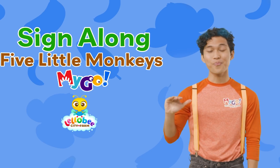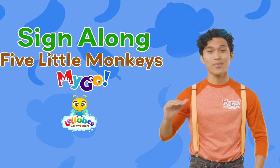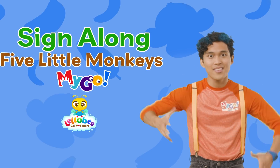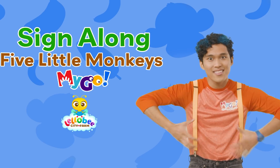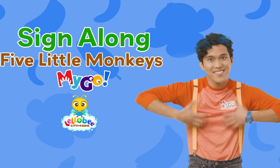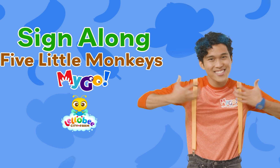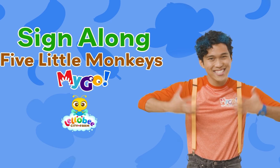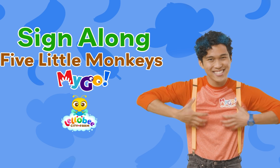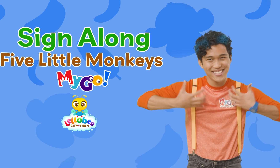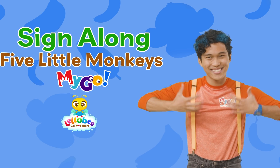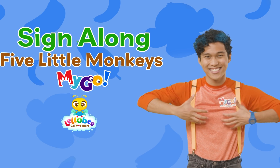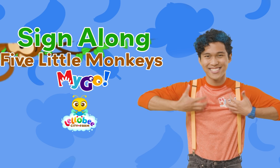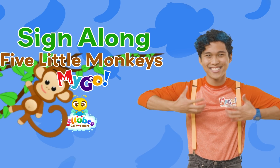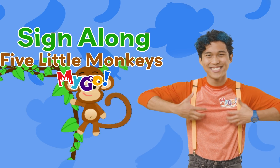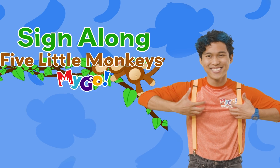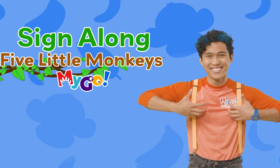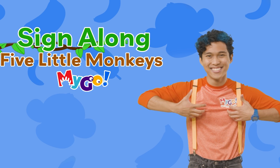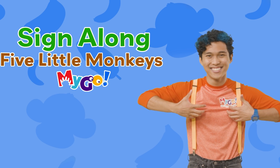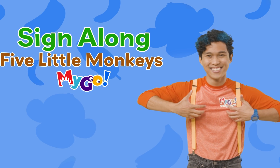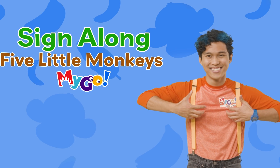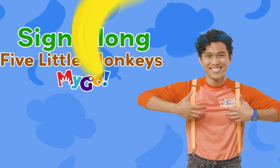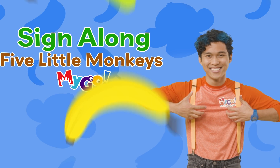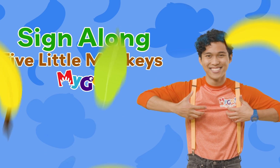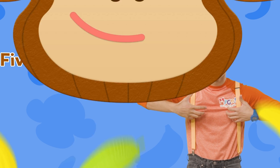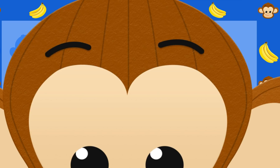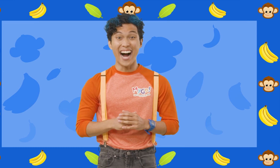Five little monkeys.